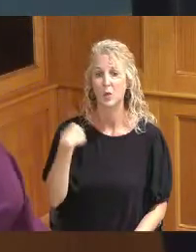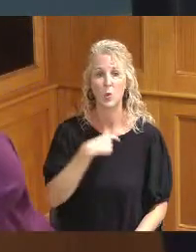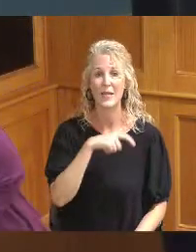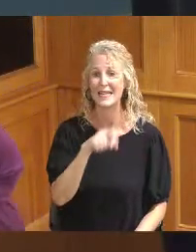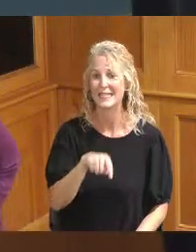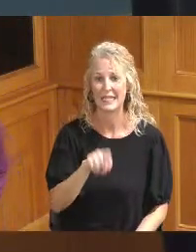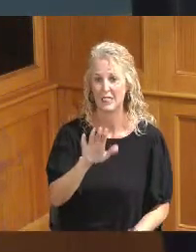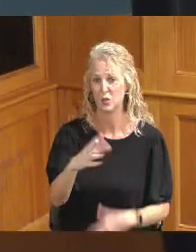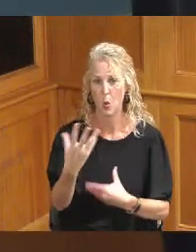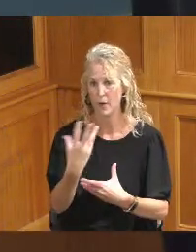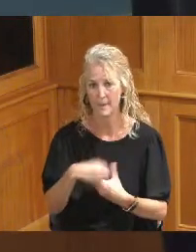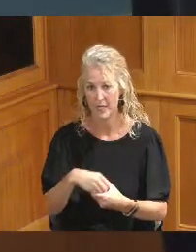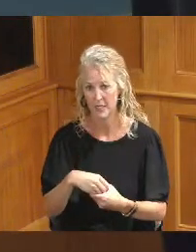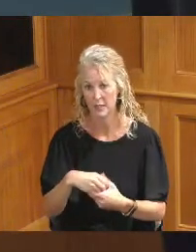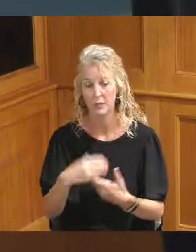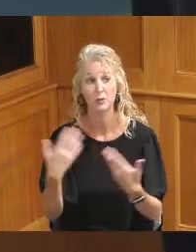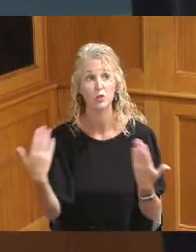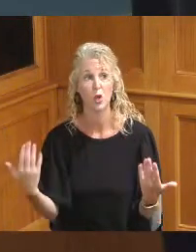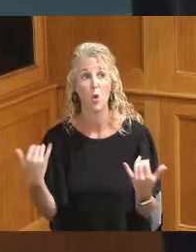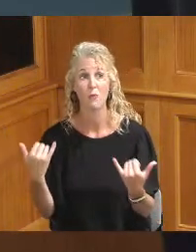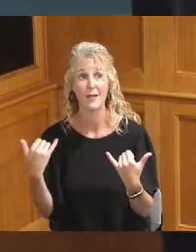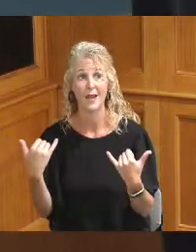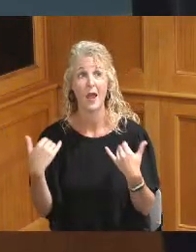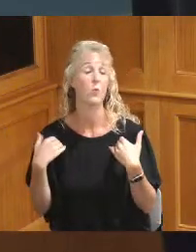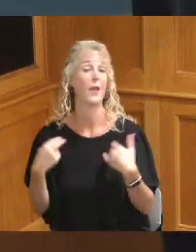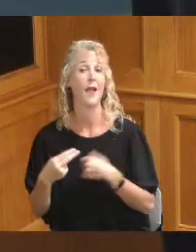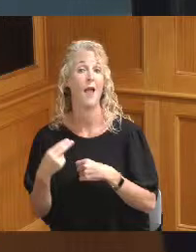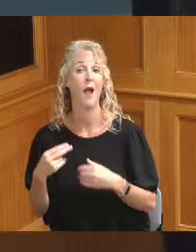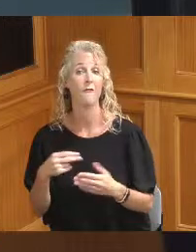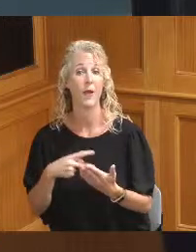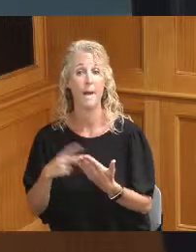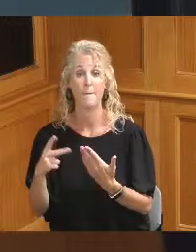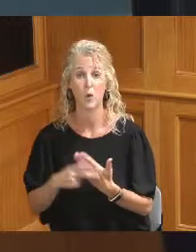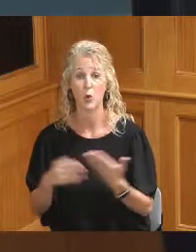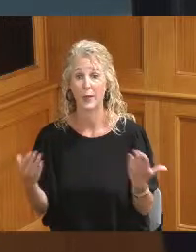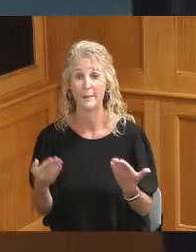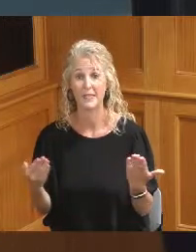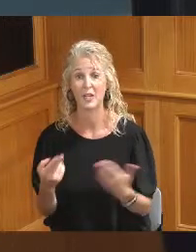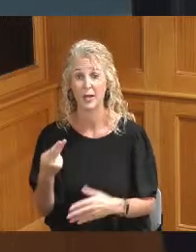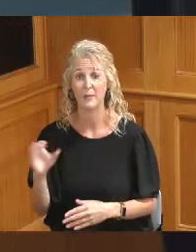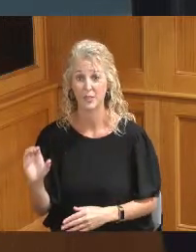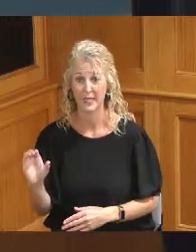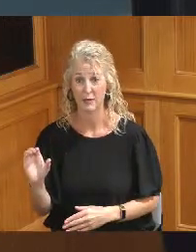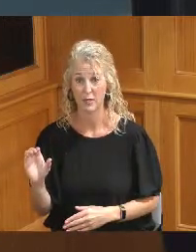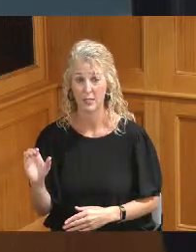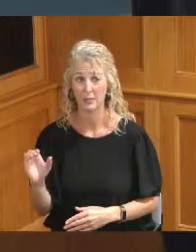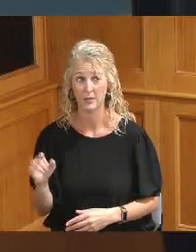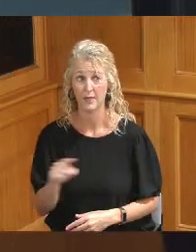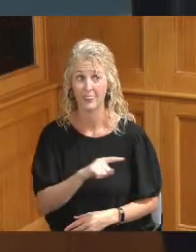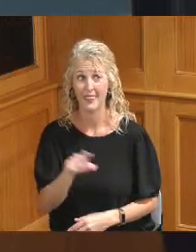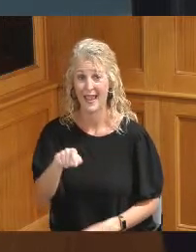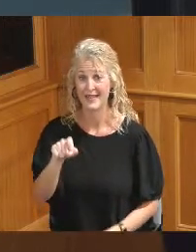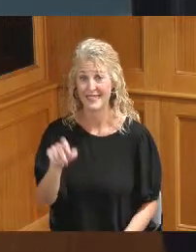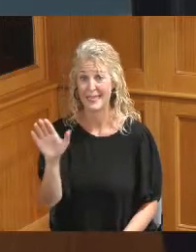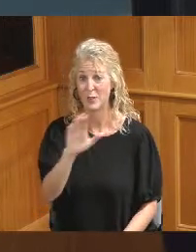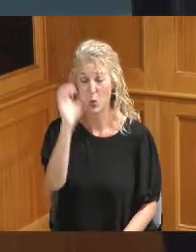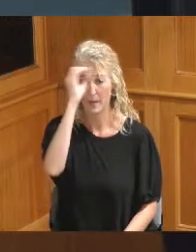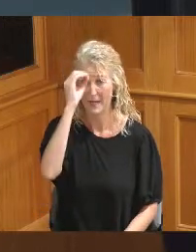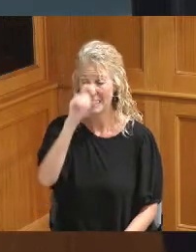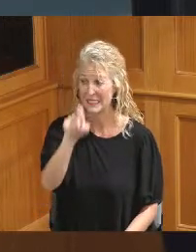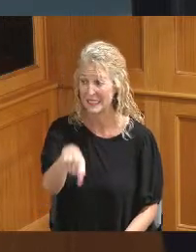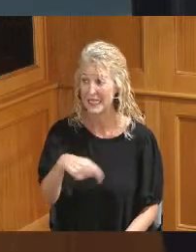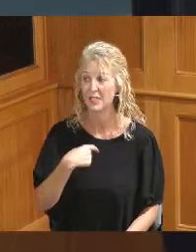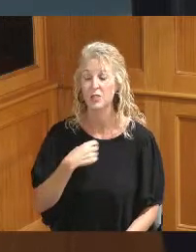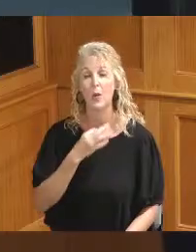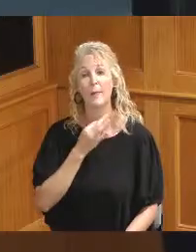And so there's this HAY initiative in Hamilton County, and so they need to hear your voice. And so I'm